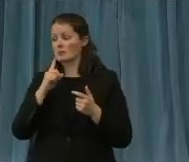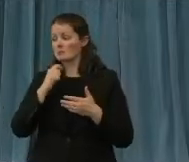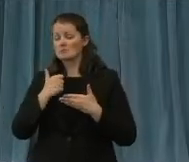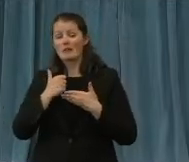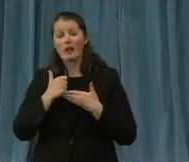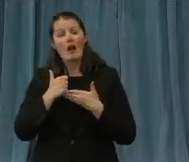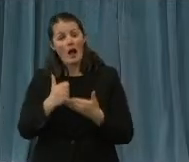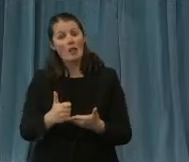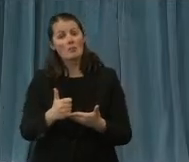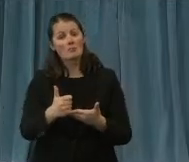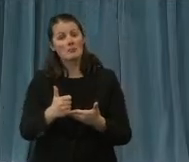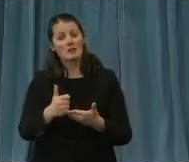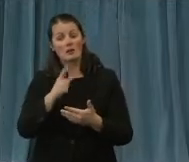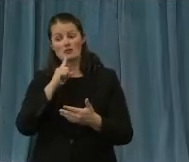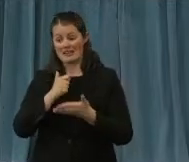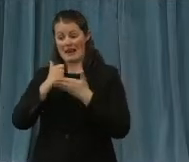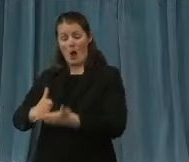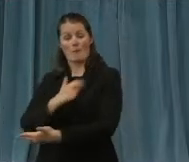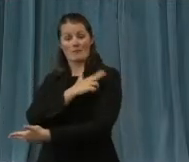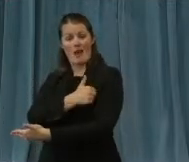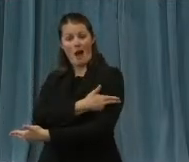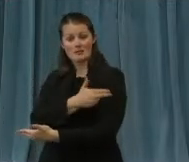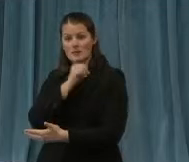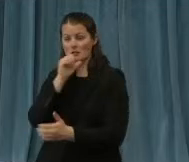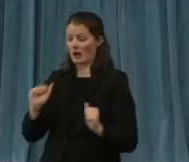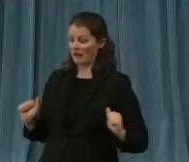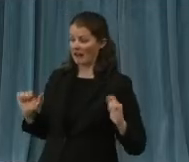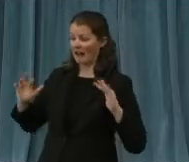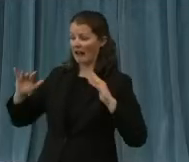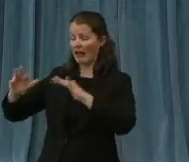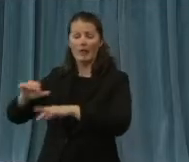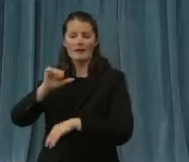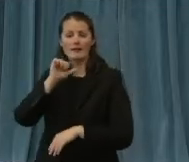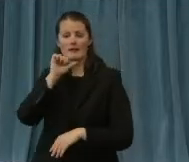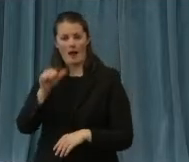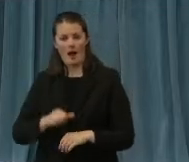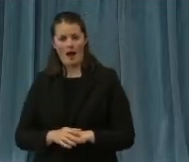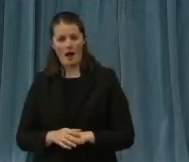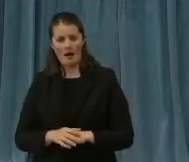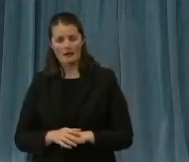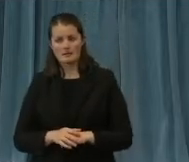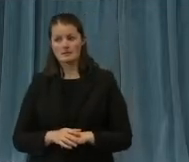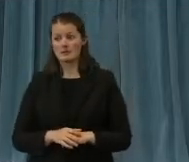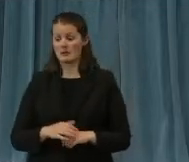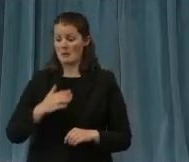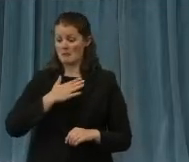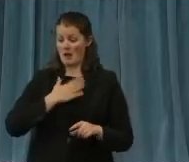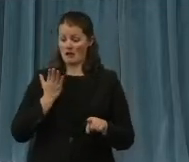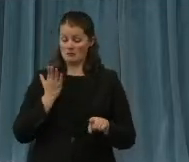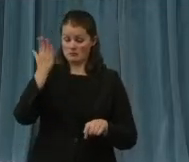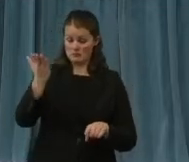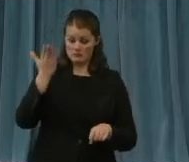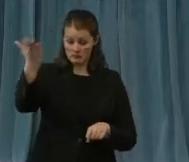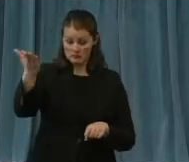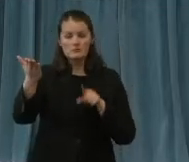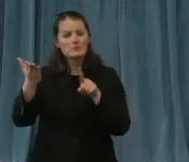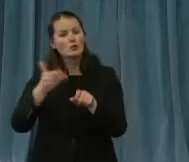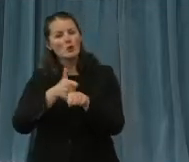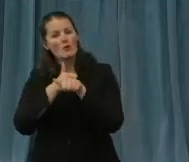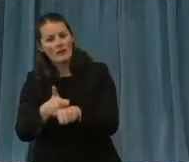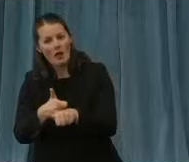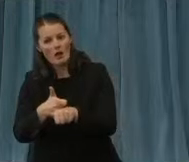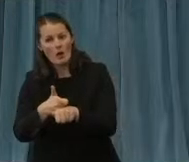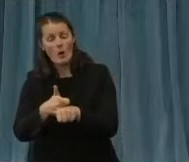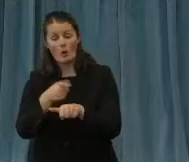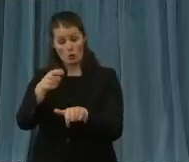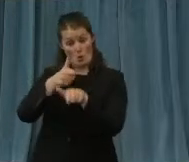our healthcare system. You heeded the calls, followed the directives, and saved lives. Yes,